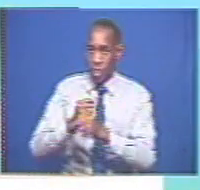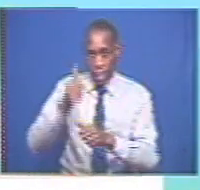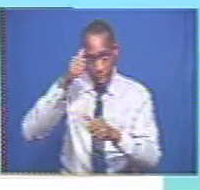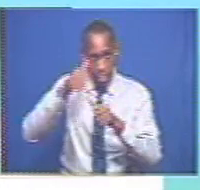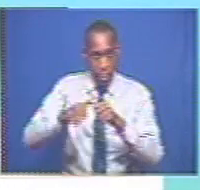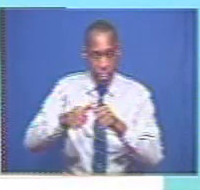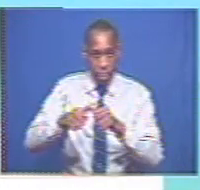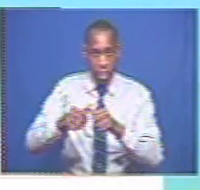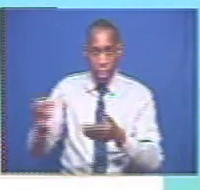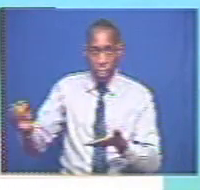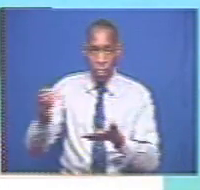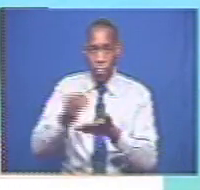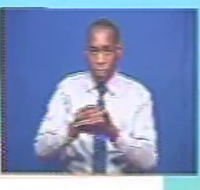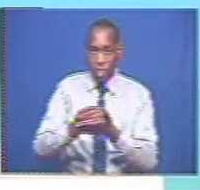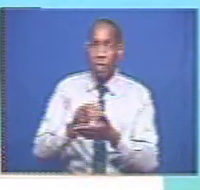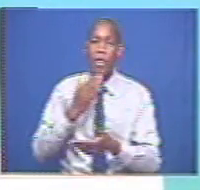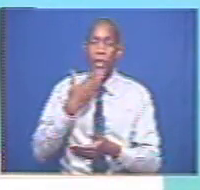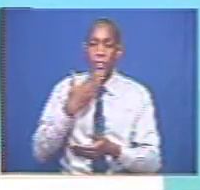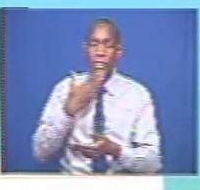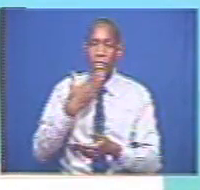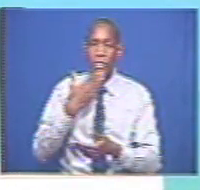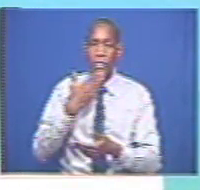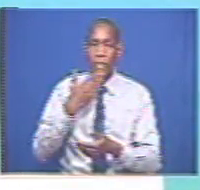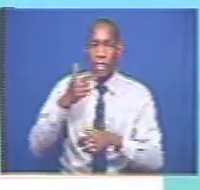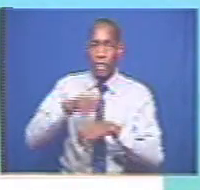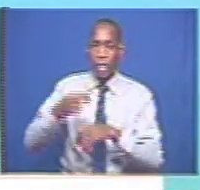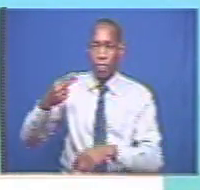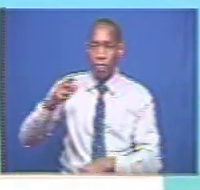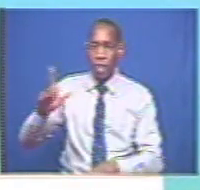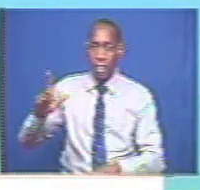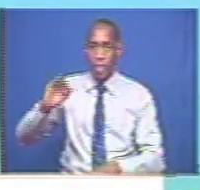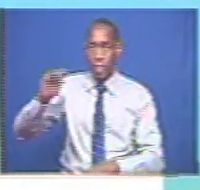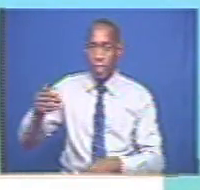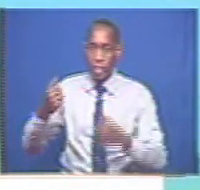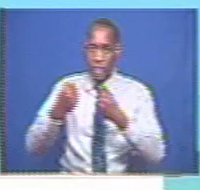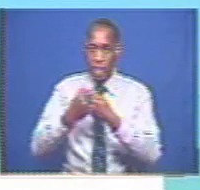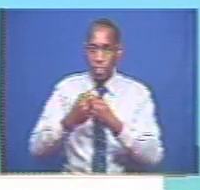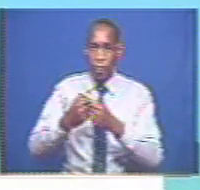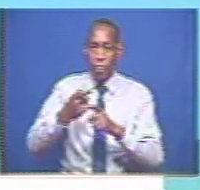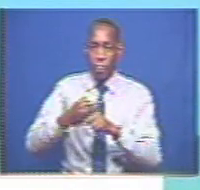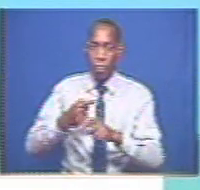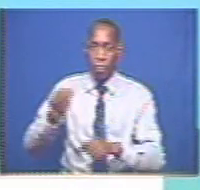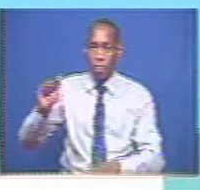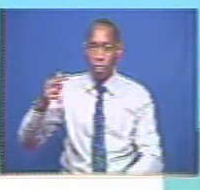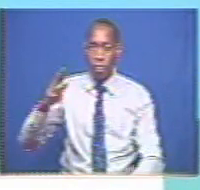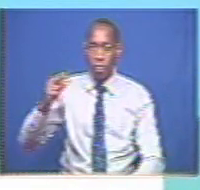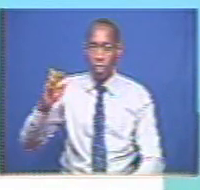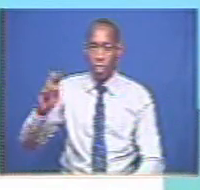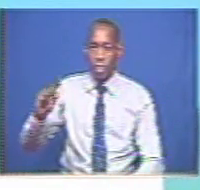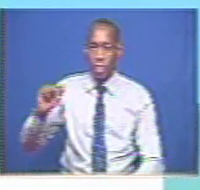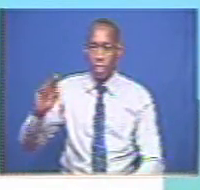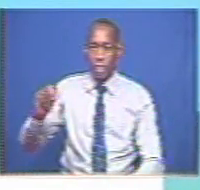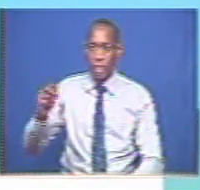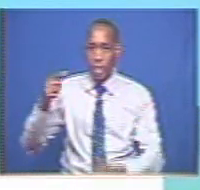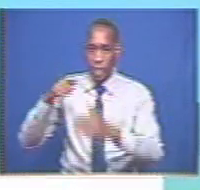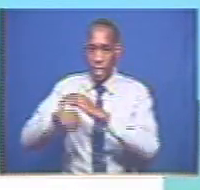was thrown into the Lions den in the Hull City Challenge. He's come in from Argentina, he's getting into Nakuru, and he's